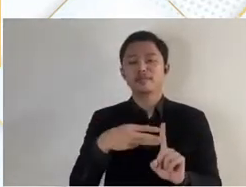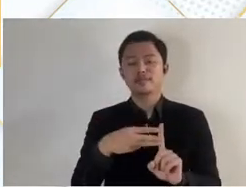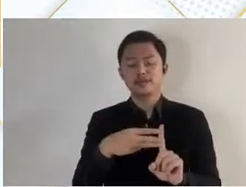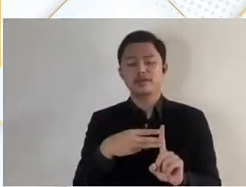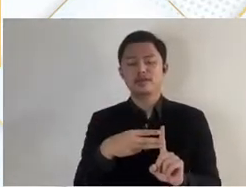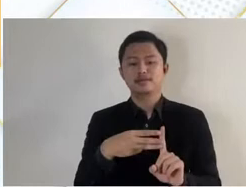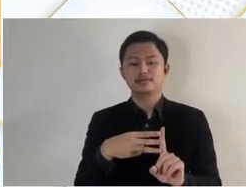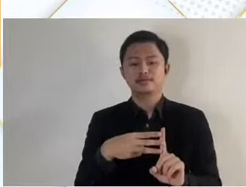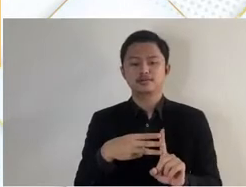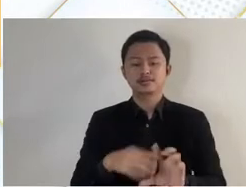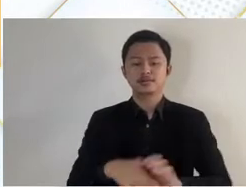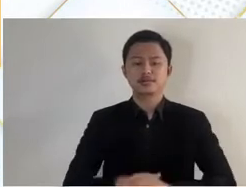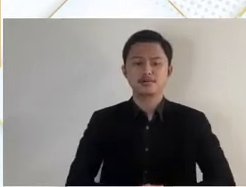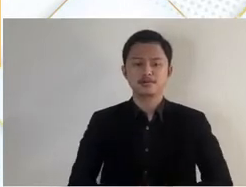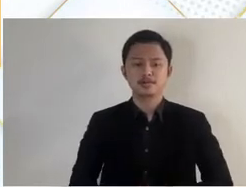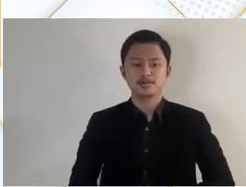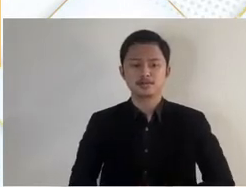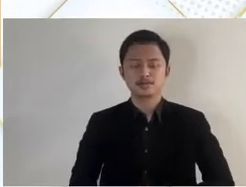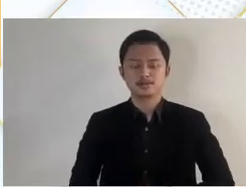parcel of peacekeeping.